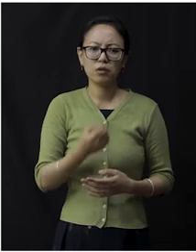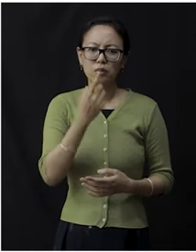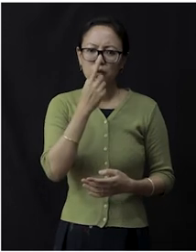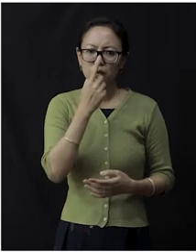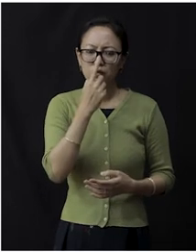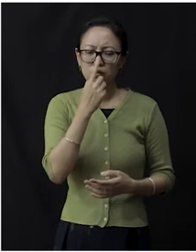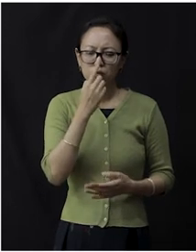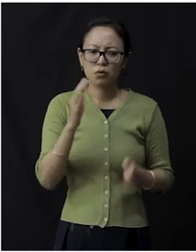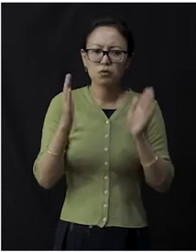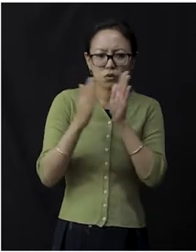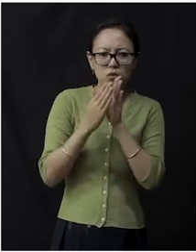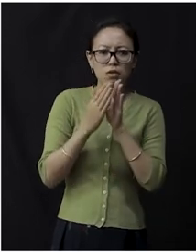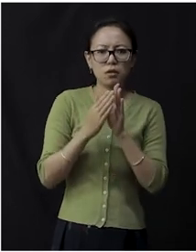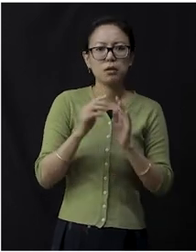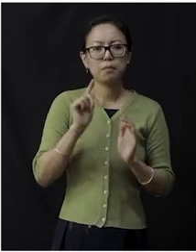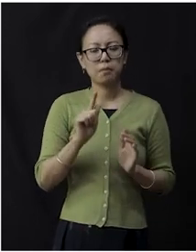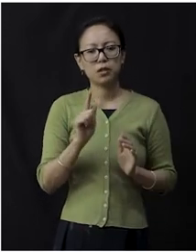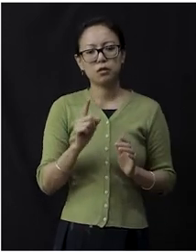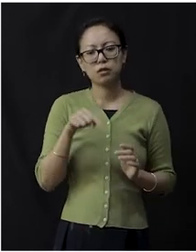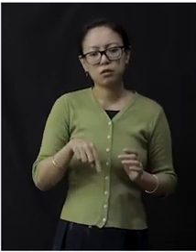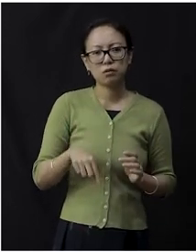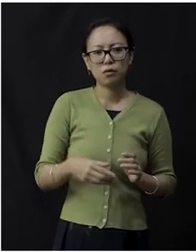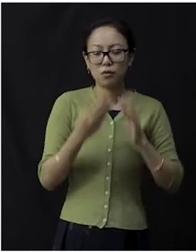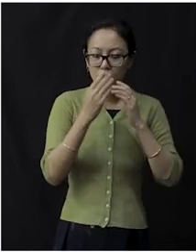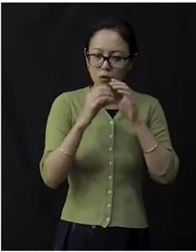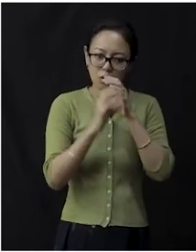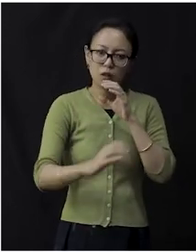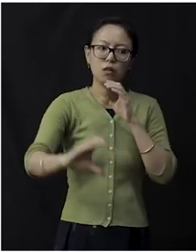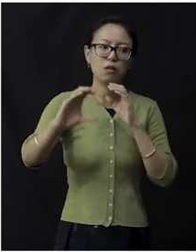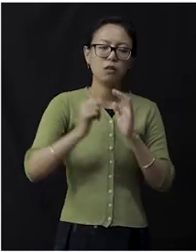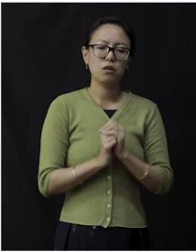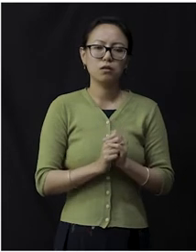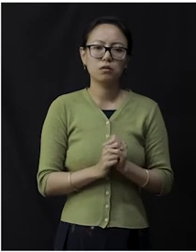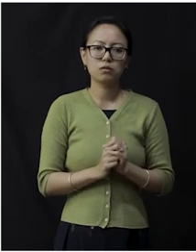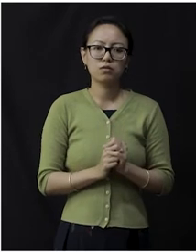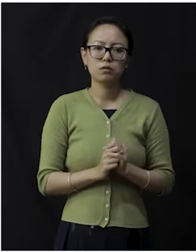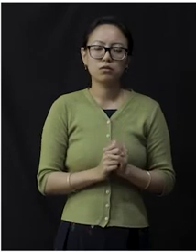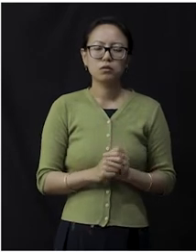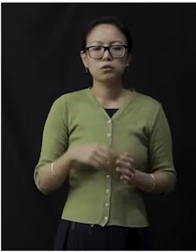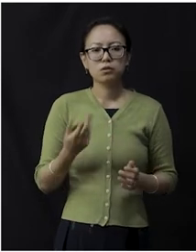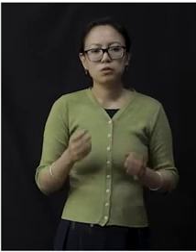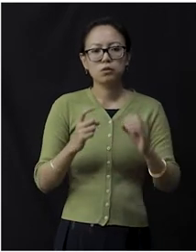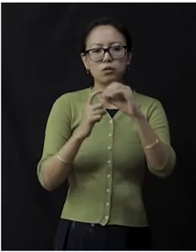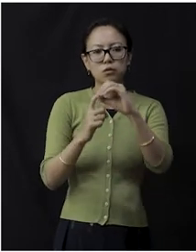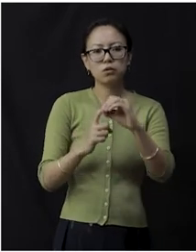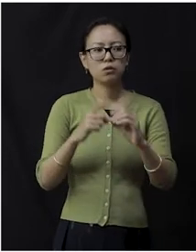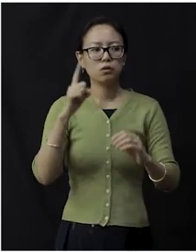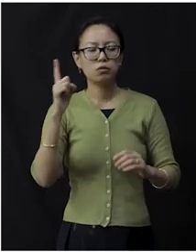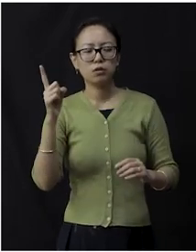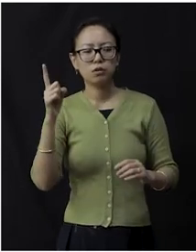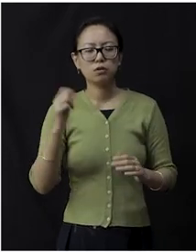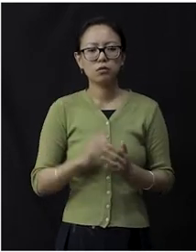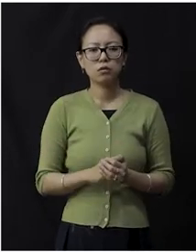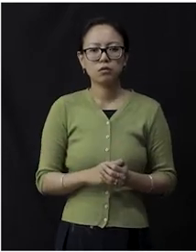the trunk. So let's start with the revision. And there is the question number one. So where did